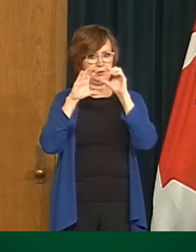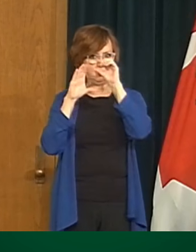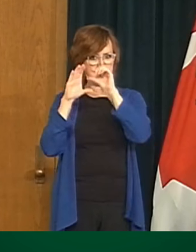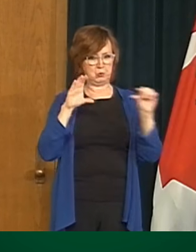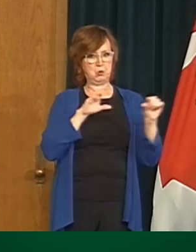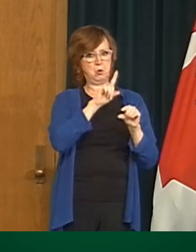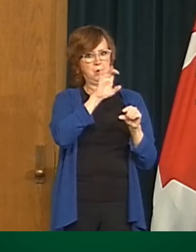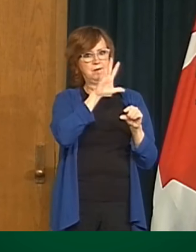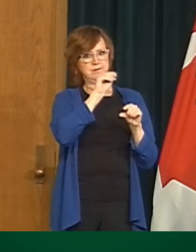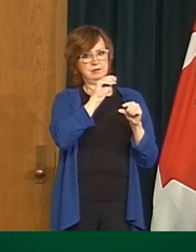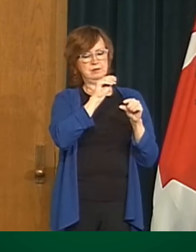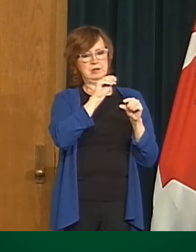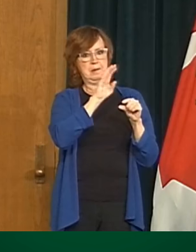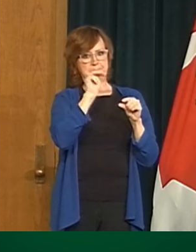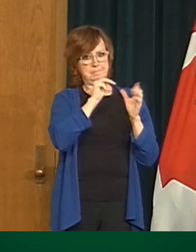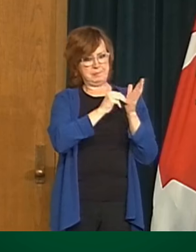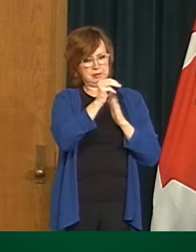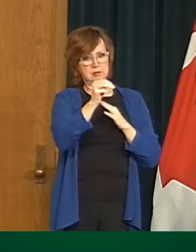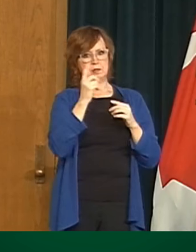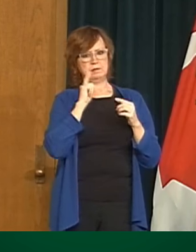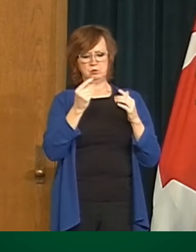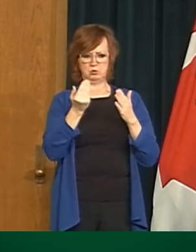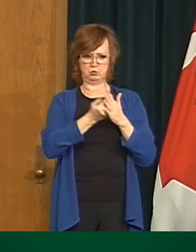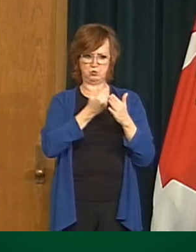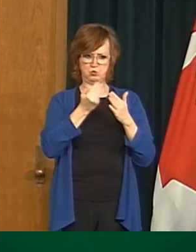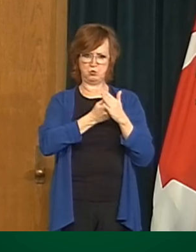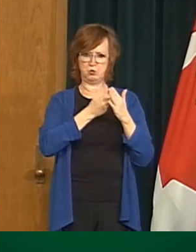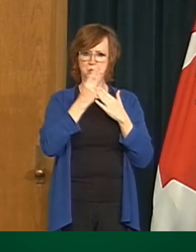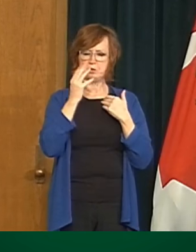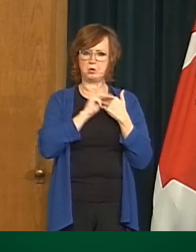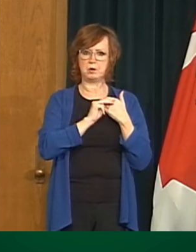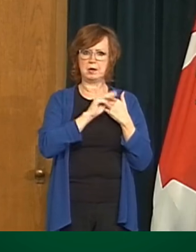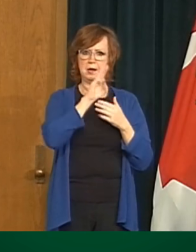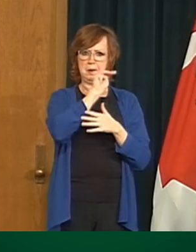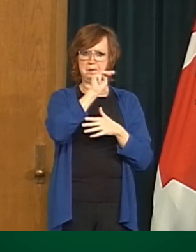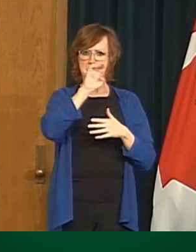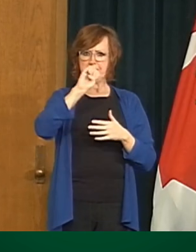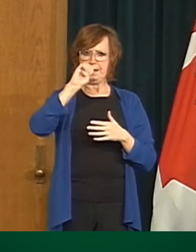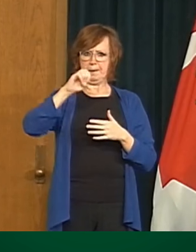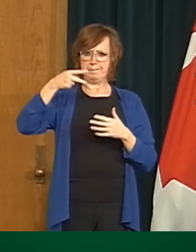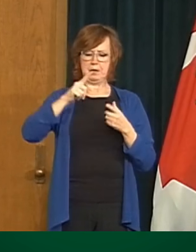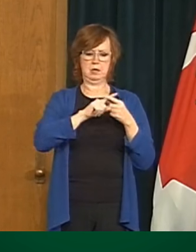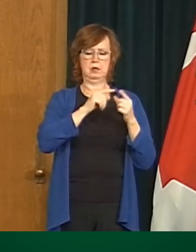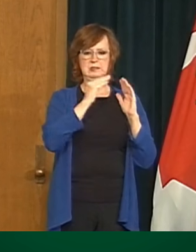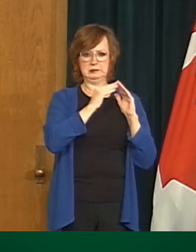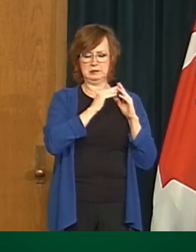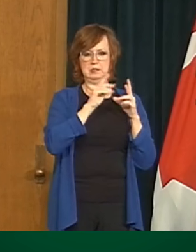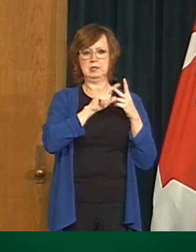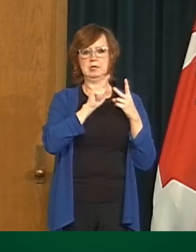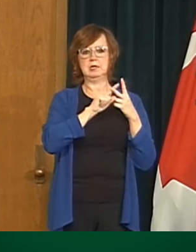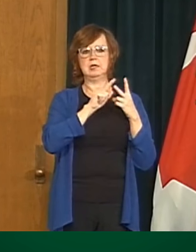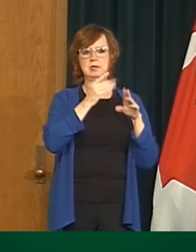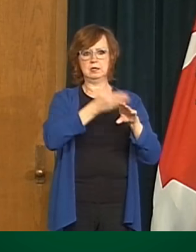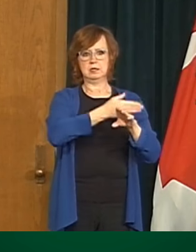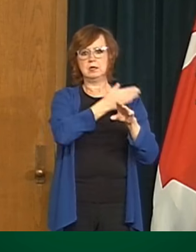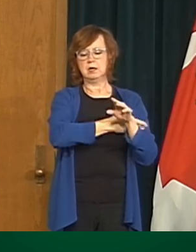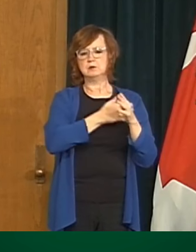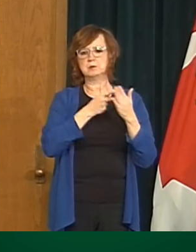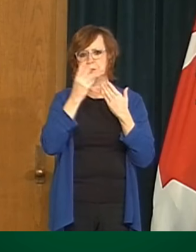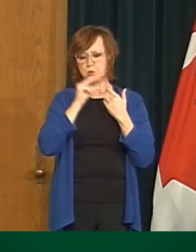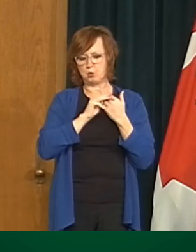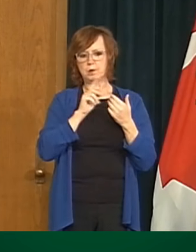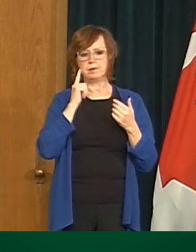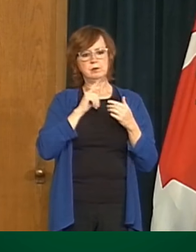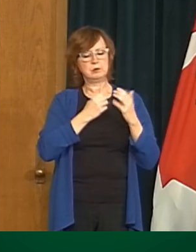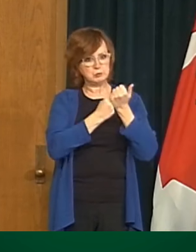investment in a renewed Municipal Economic Enhancement Program, or the MEEP program, to support infrastructure projects in communities right